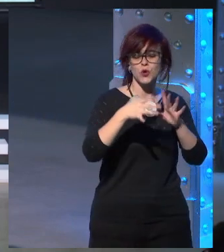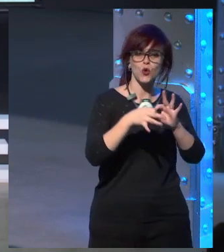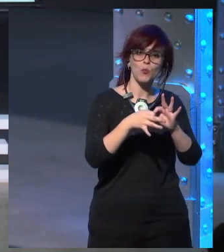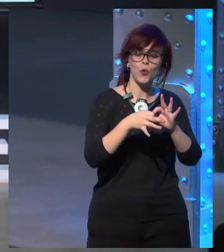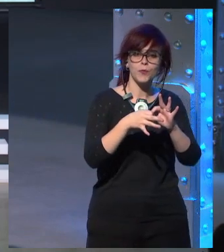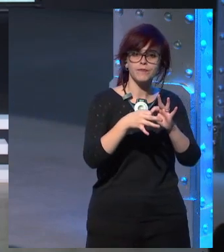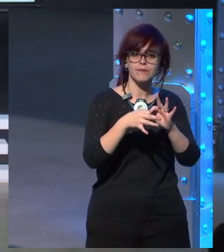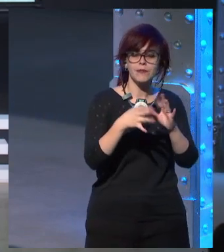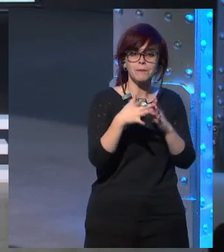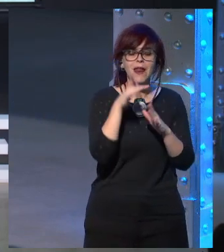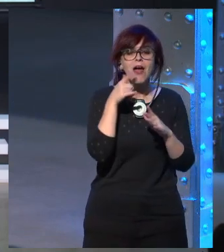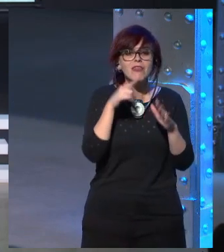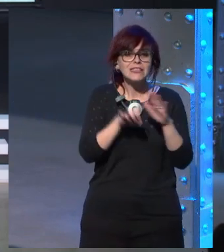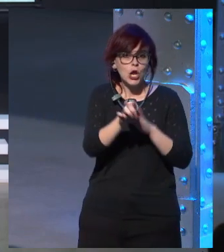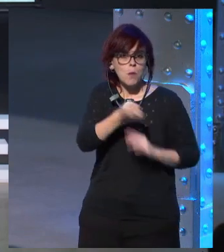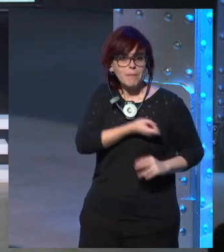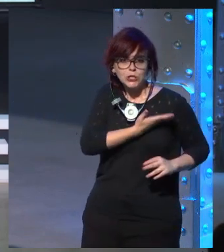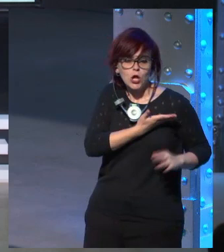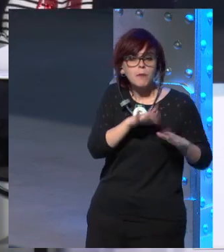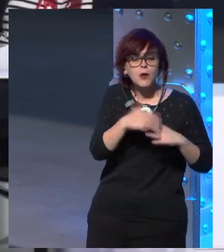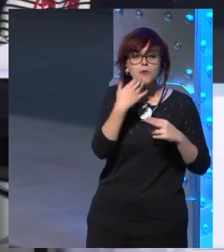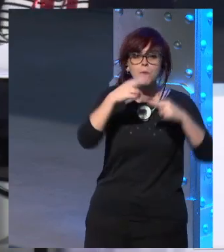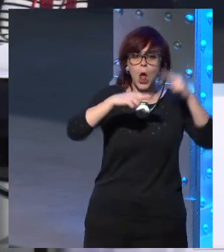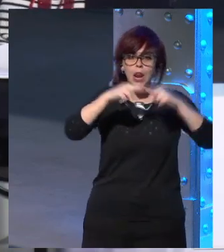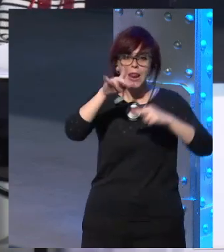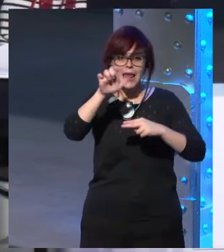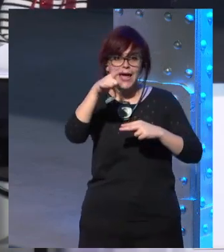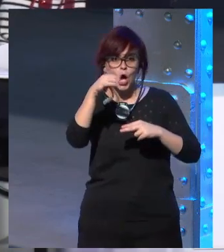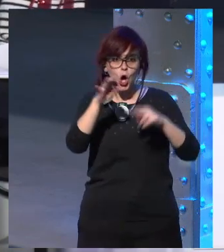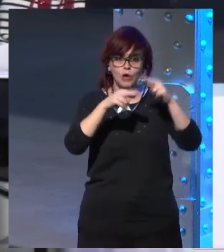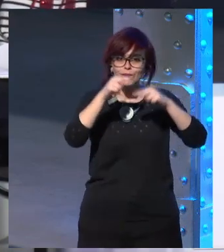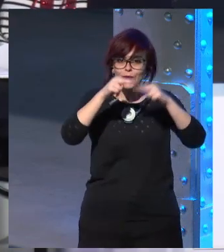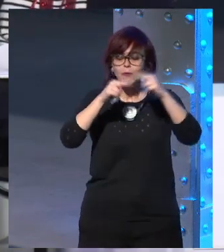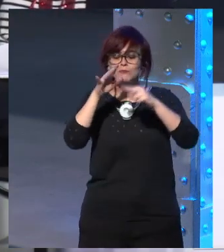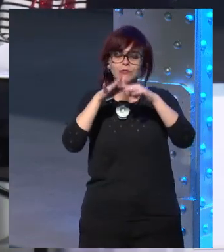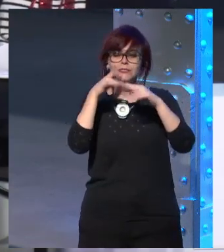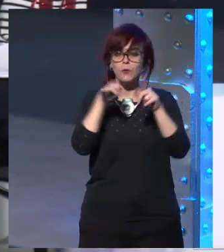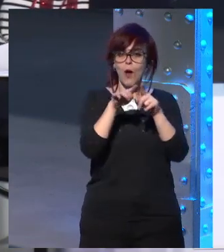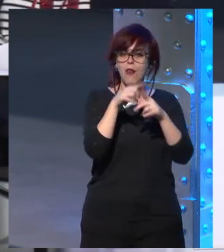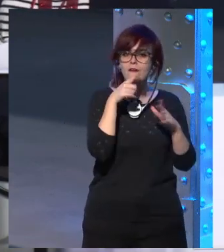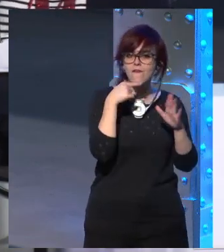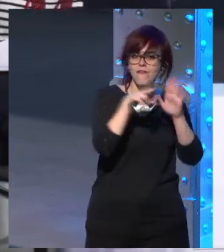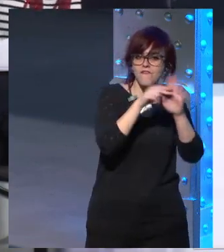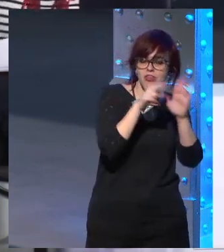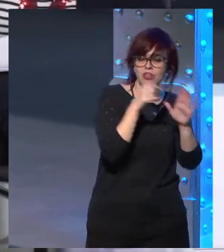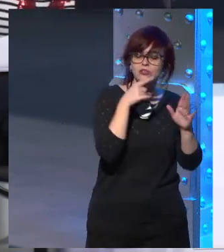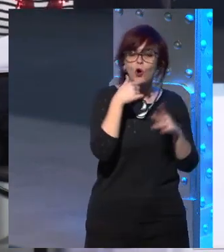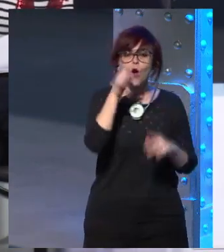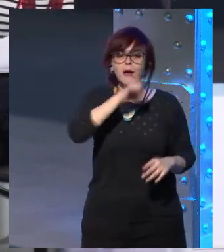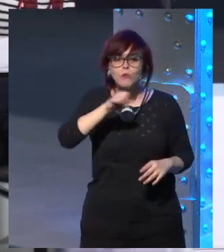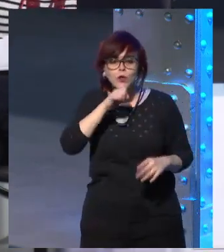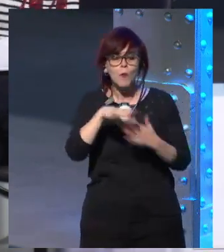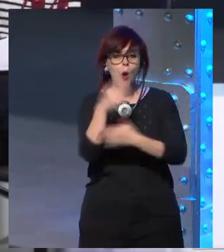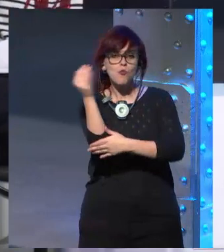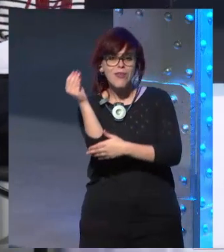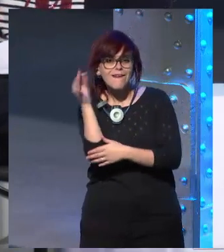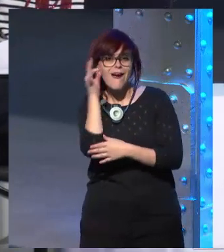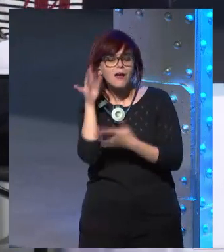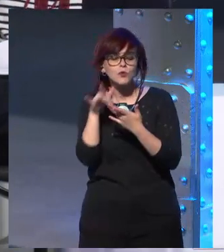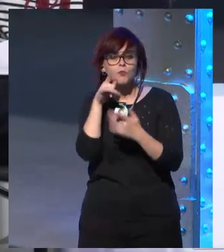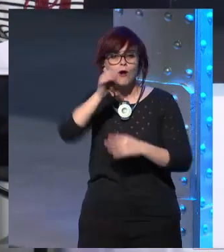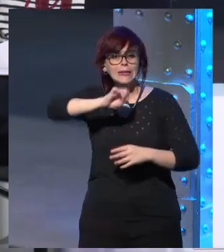technology like a further step in the development of their passions. They like Lego, they watch Lego videos, they like dolls,